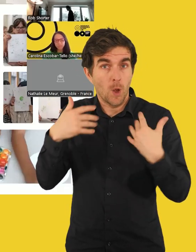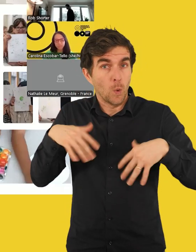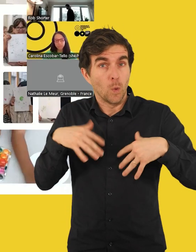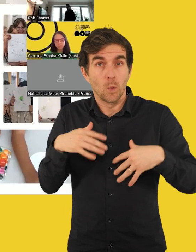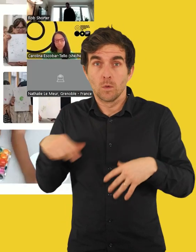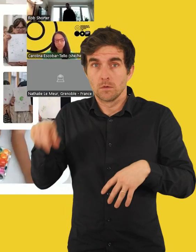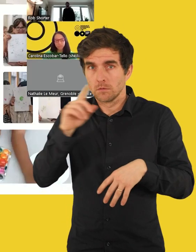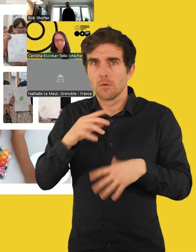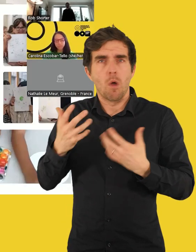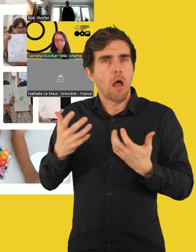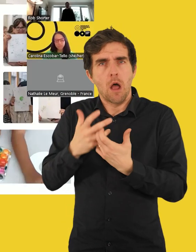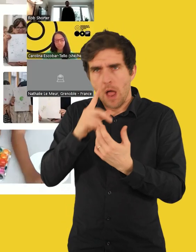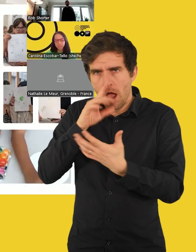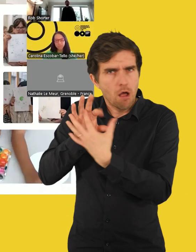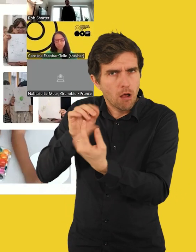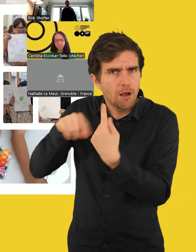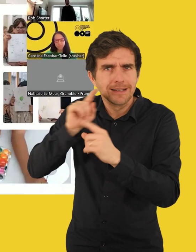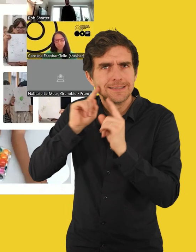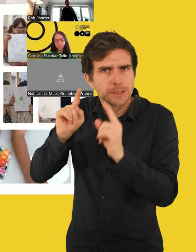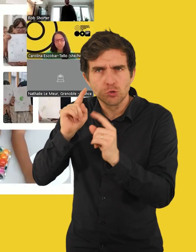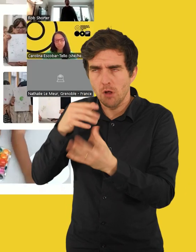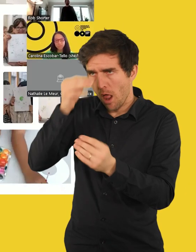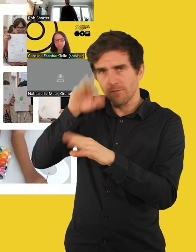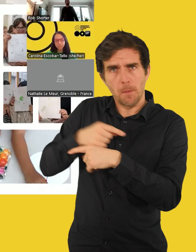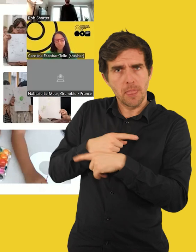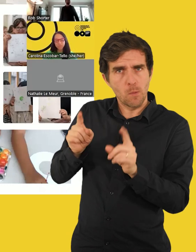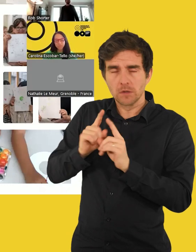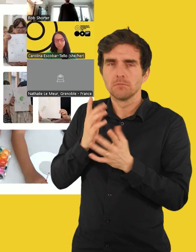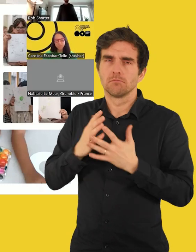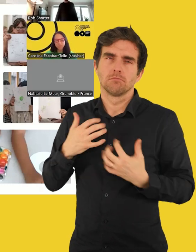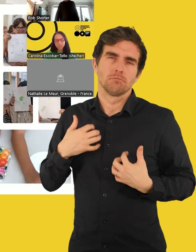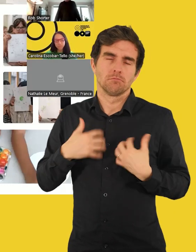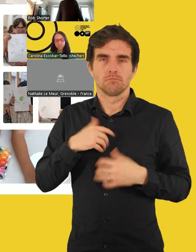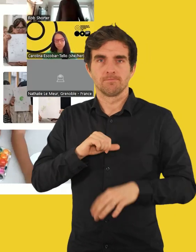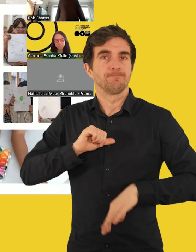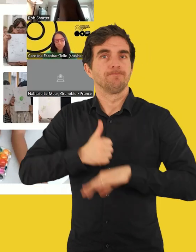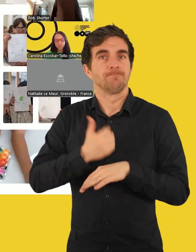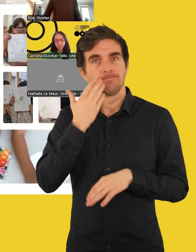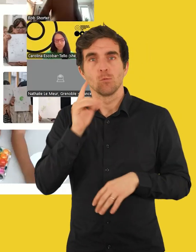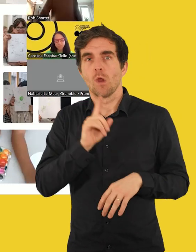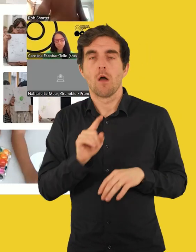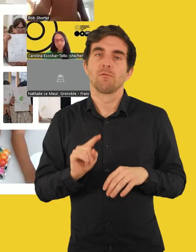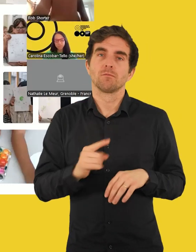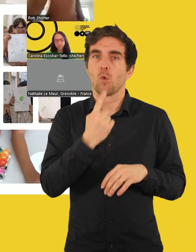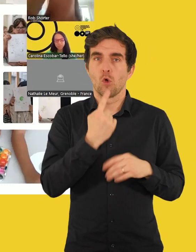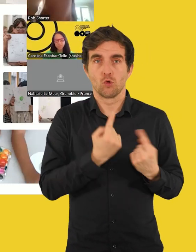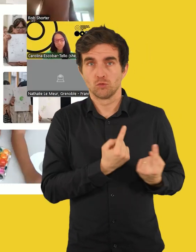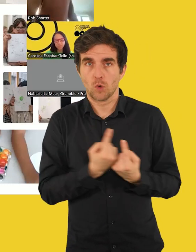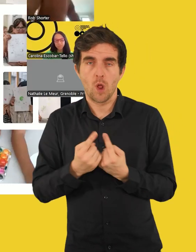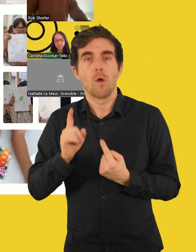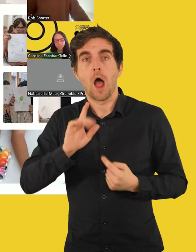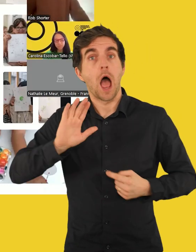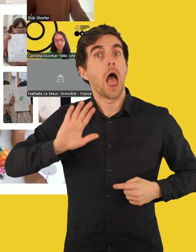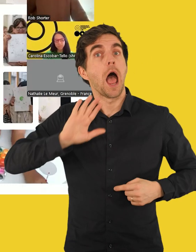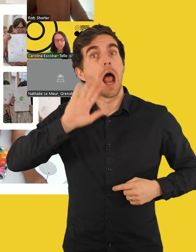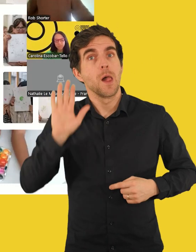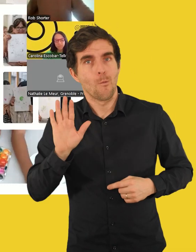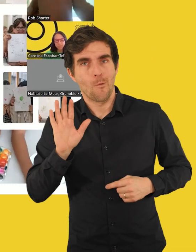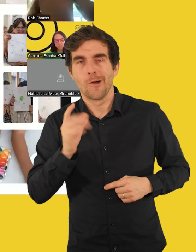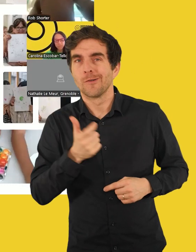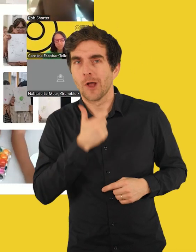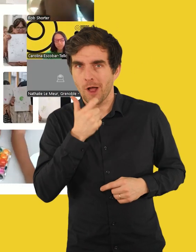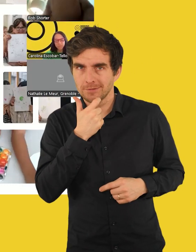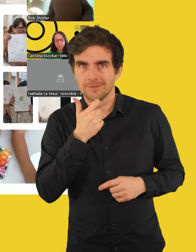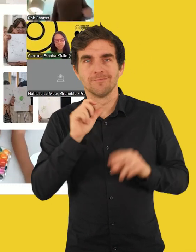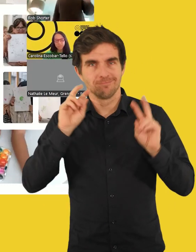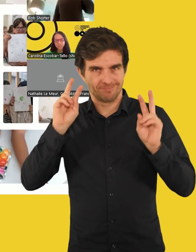from the start. How can we work with and learn from those teachers? And we're thrilled to have launched recently a first set of tools called Hello Doughnut. You